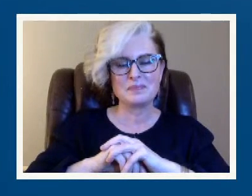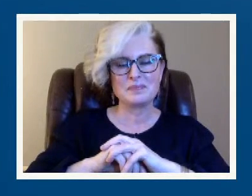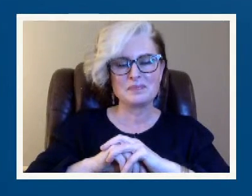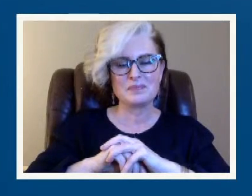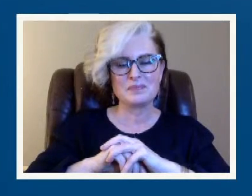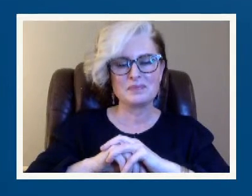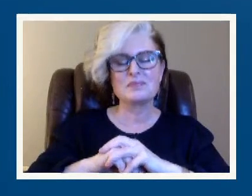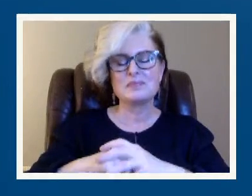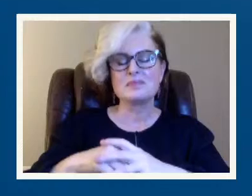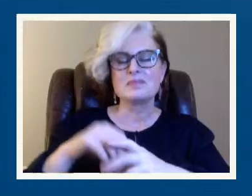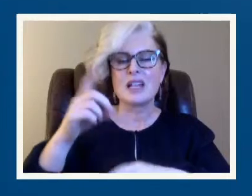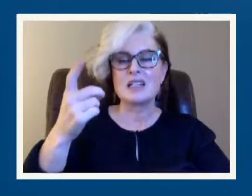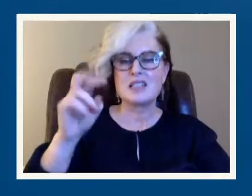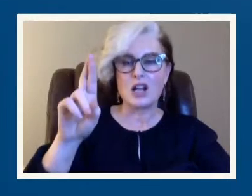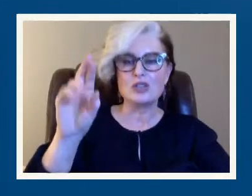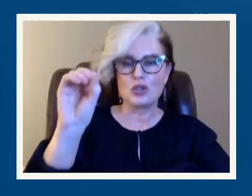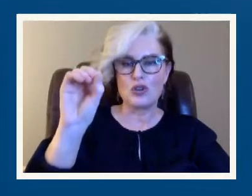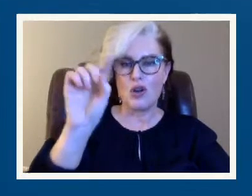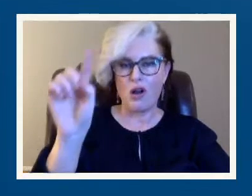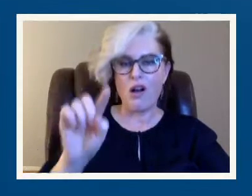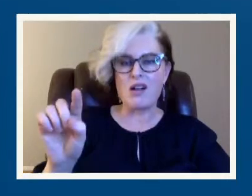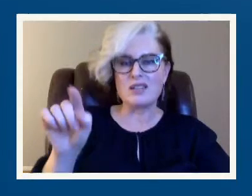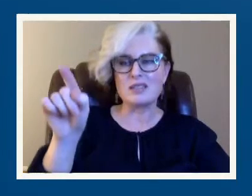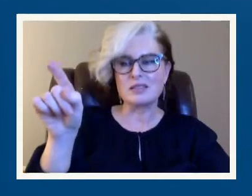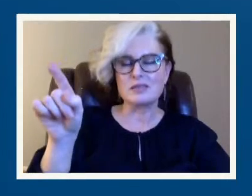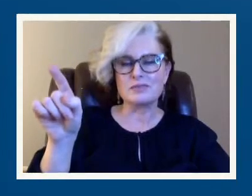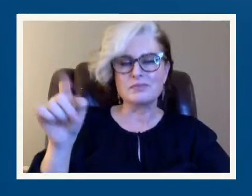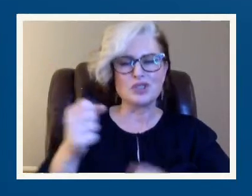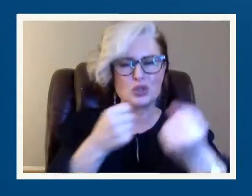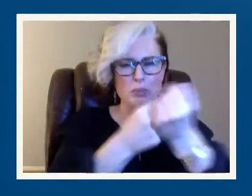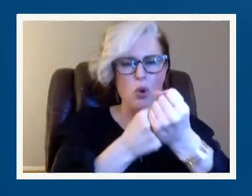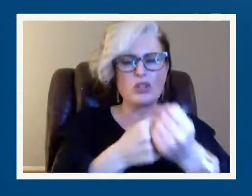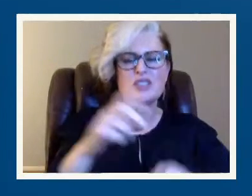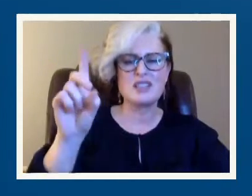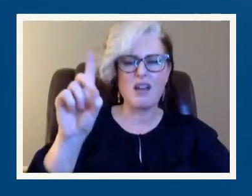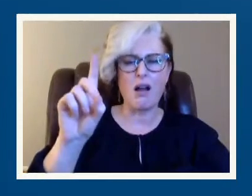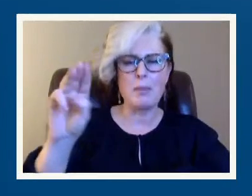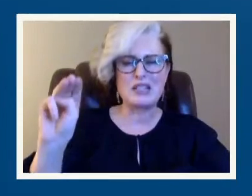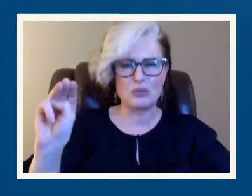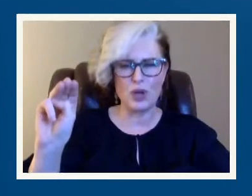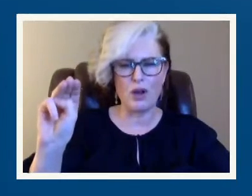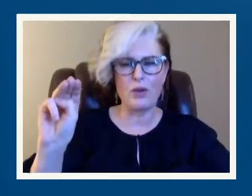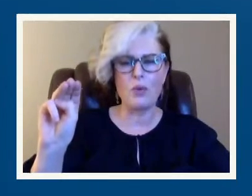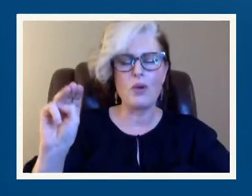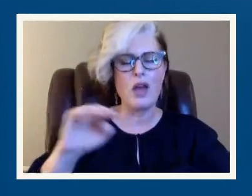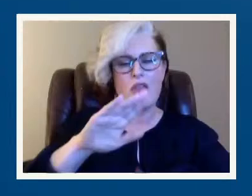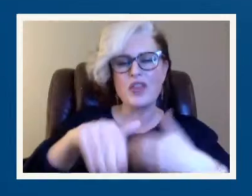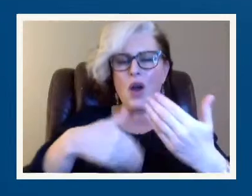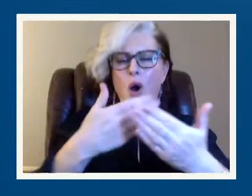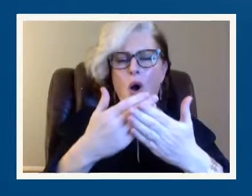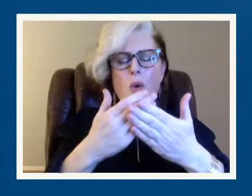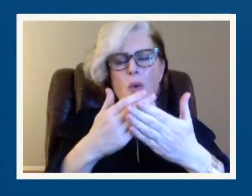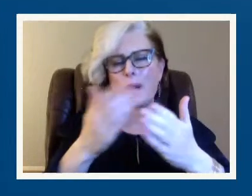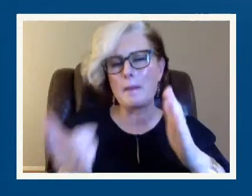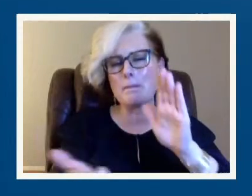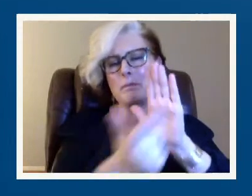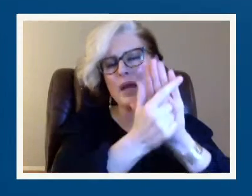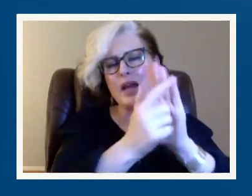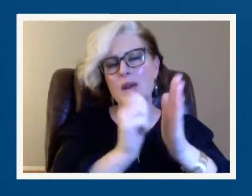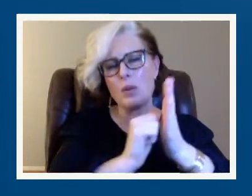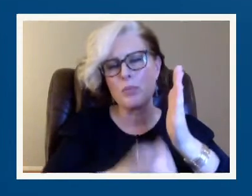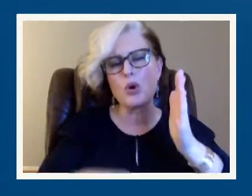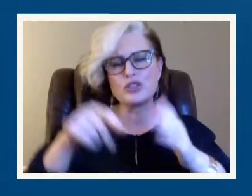And Oz, of course, stands with Mastriano, and they all want to ban all abortions right here